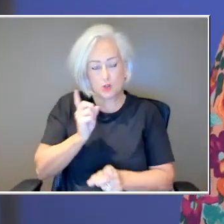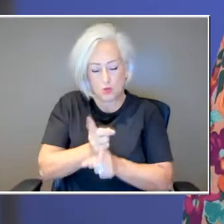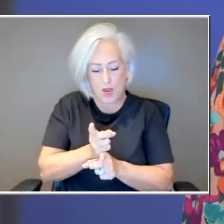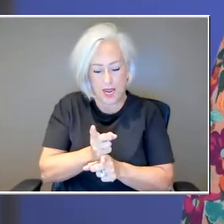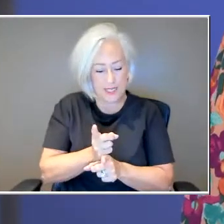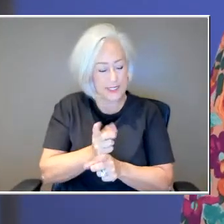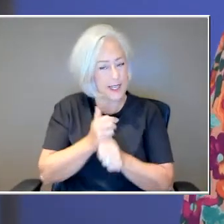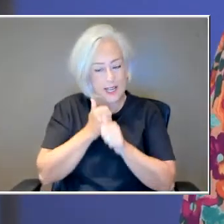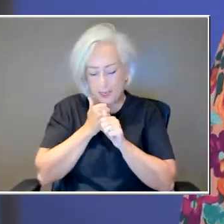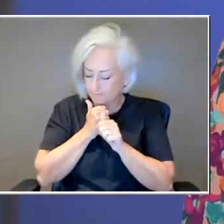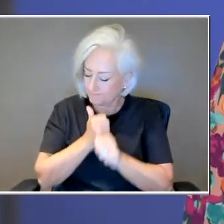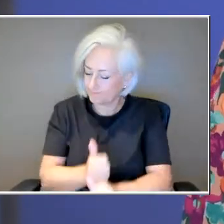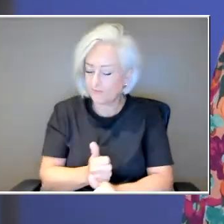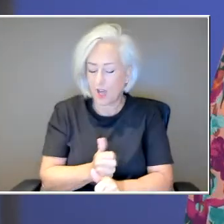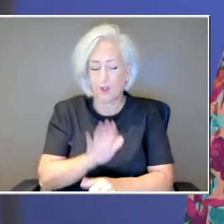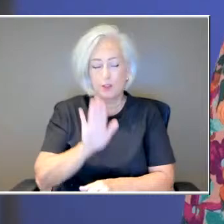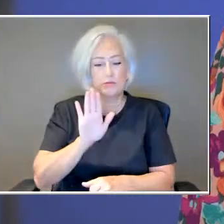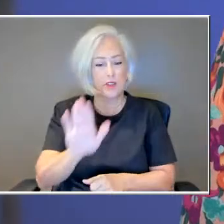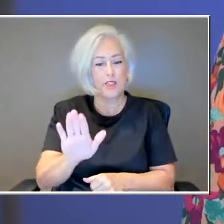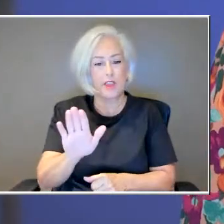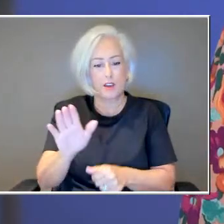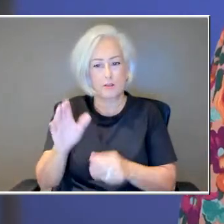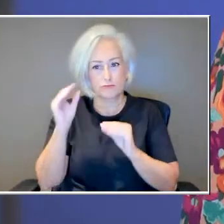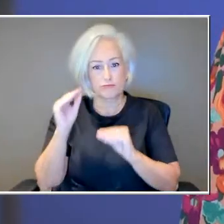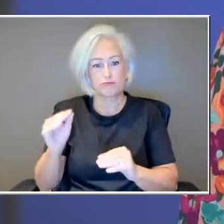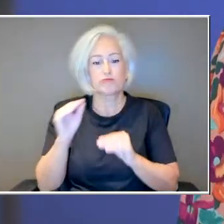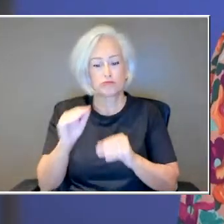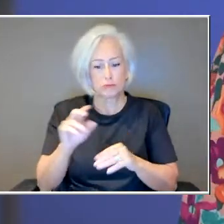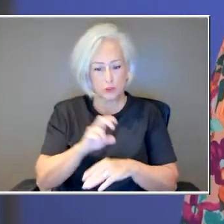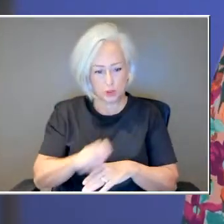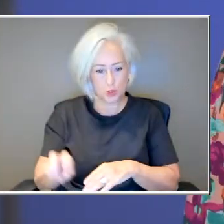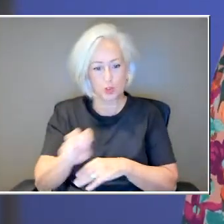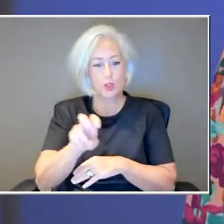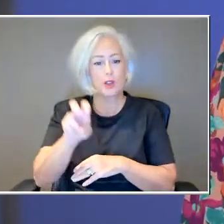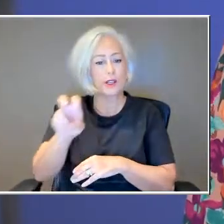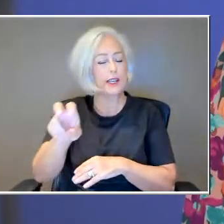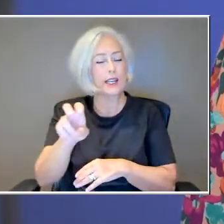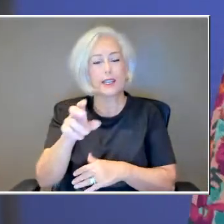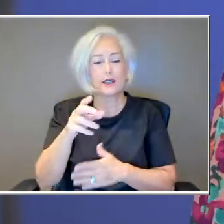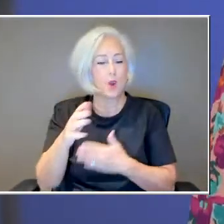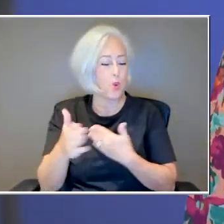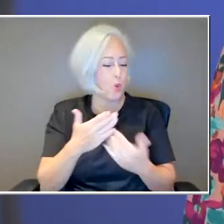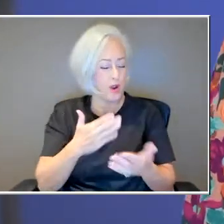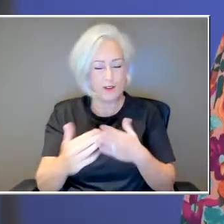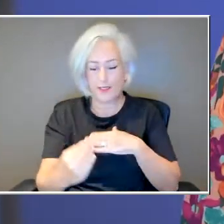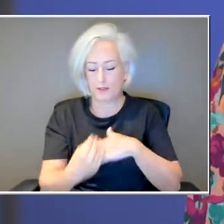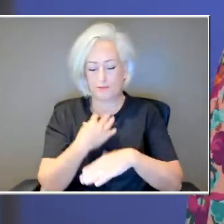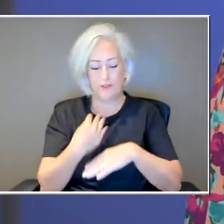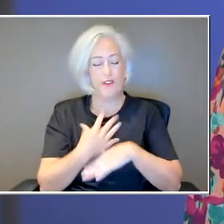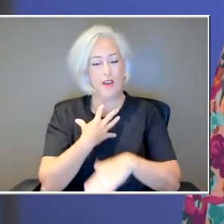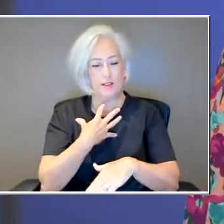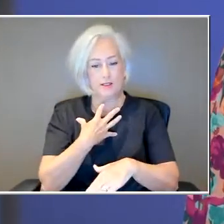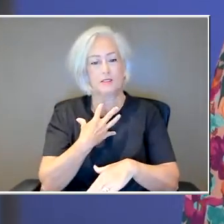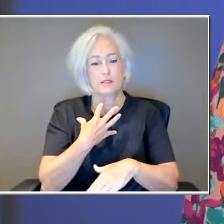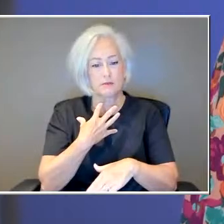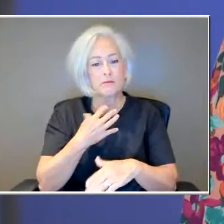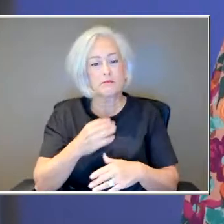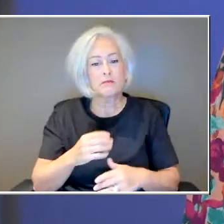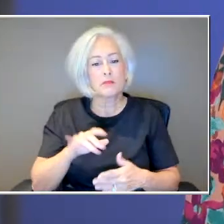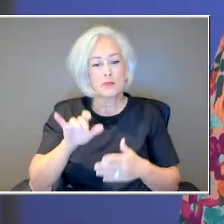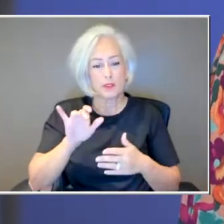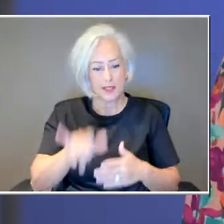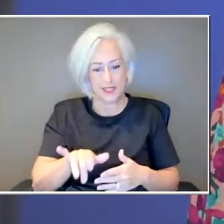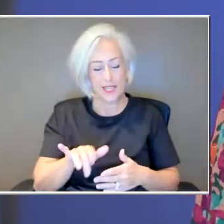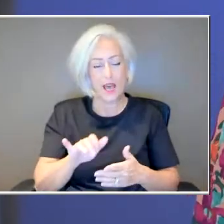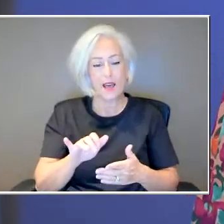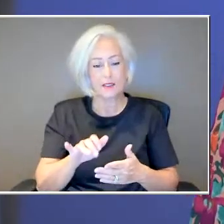followed the journey as and followed the doctors as much as they advised me to do, and that really, even